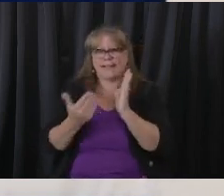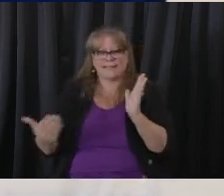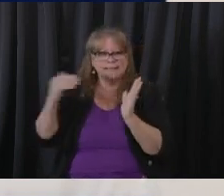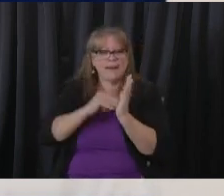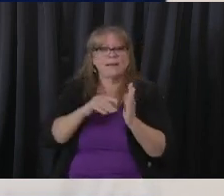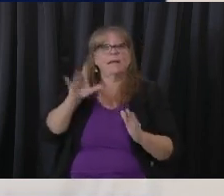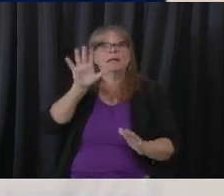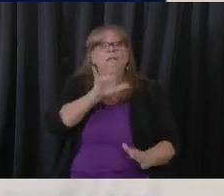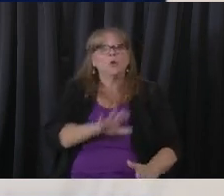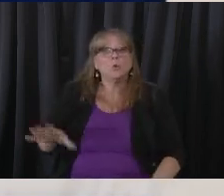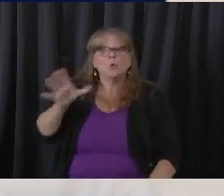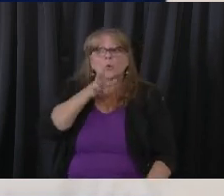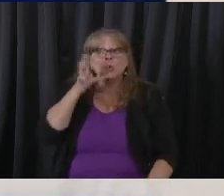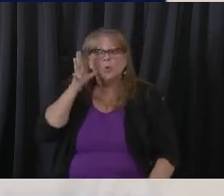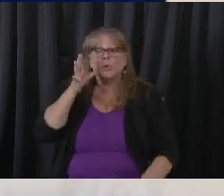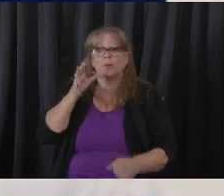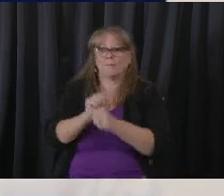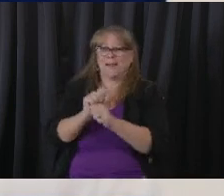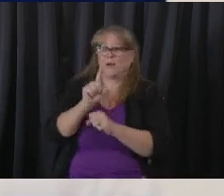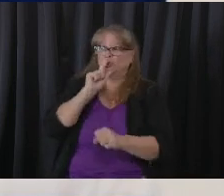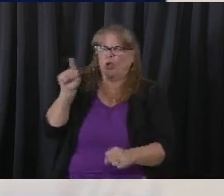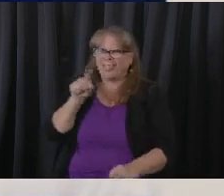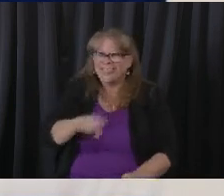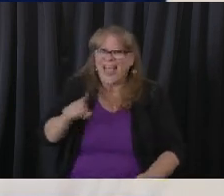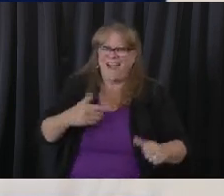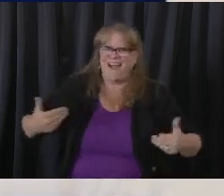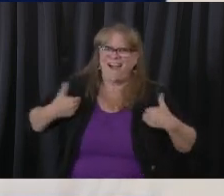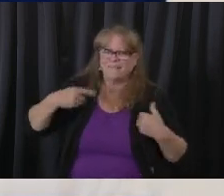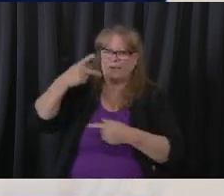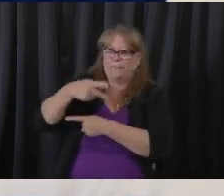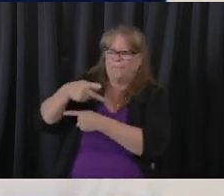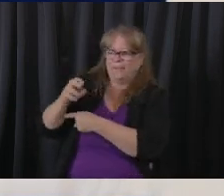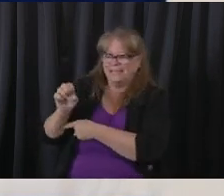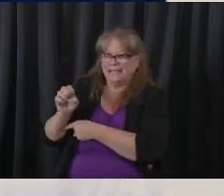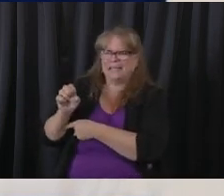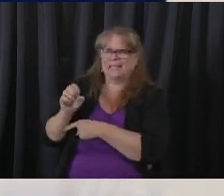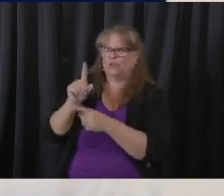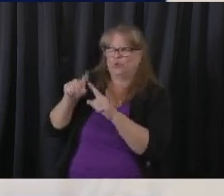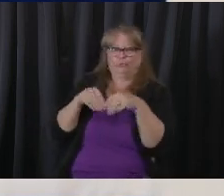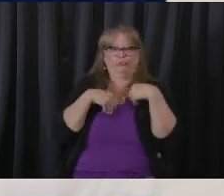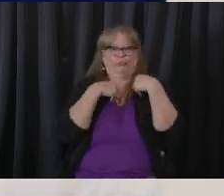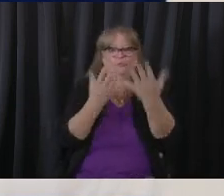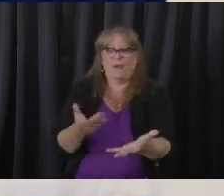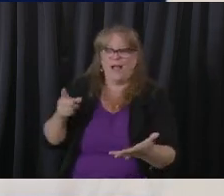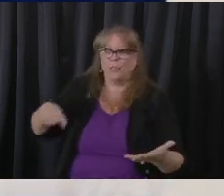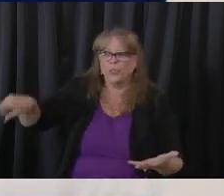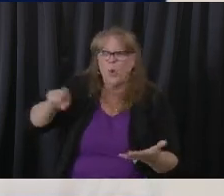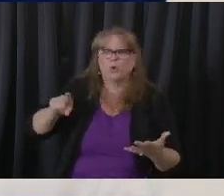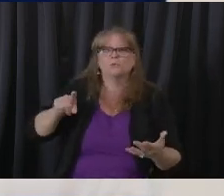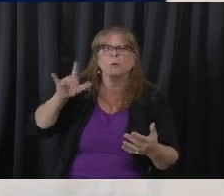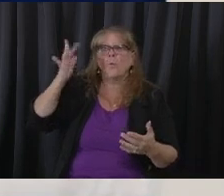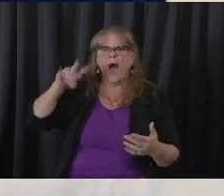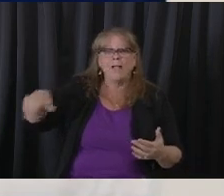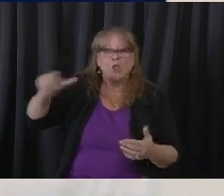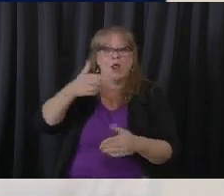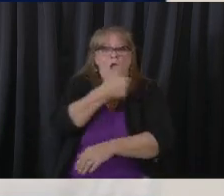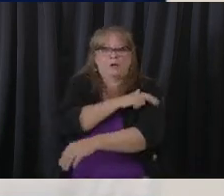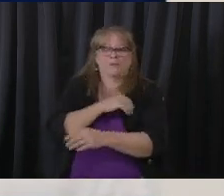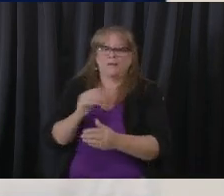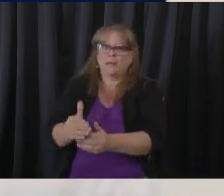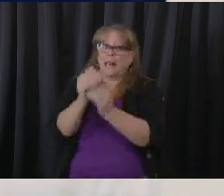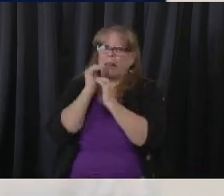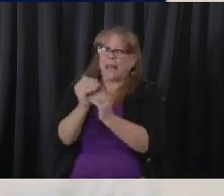many small hospitals only have a few beds, a very limited capacity. Absolutely, there is the ability to move patients, to be able